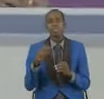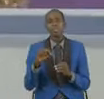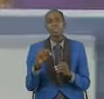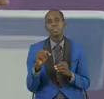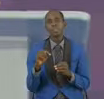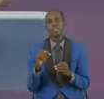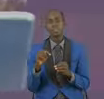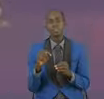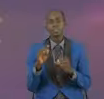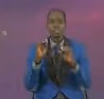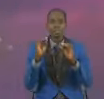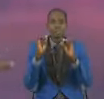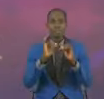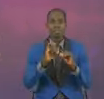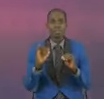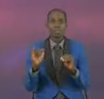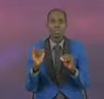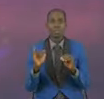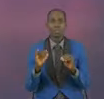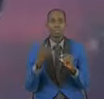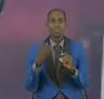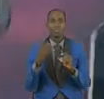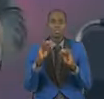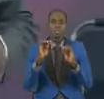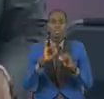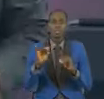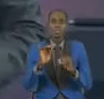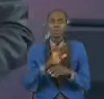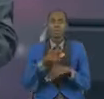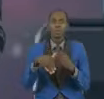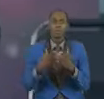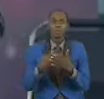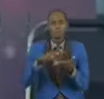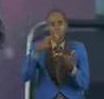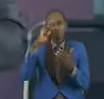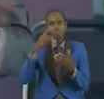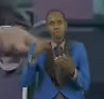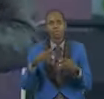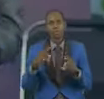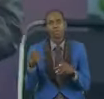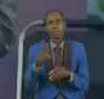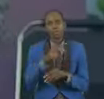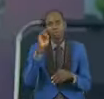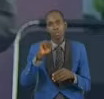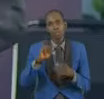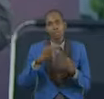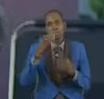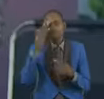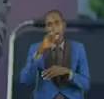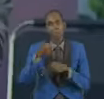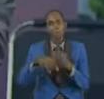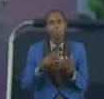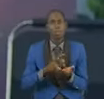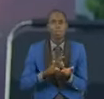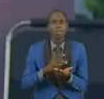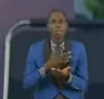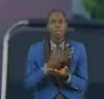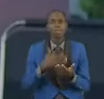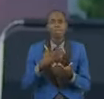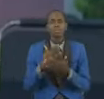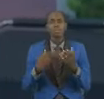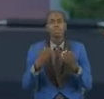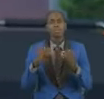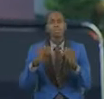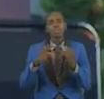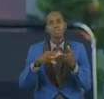ought to go and what they ought to know in medicine, and if one of the students will shout, and